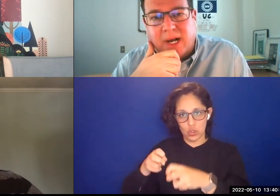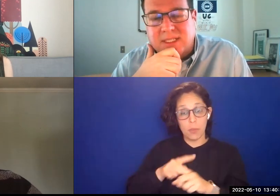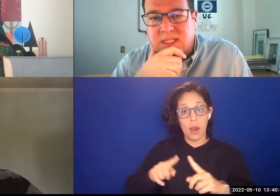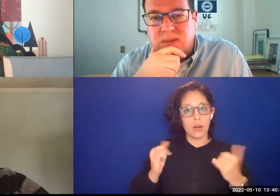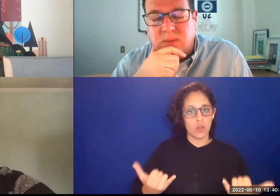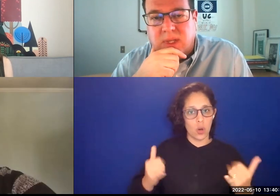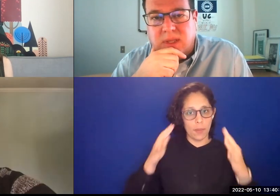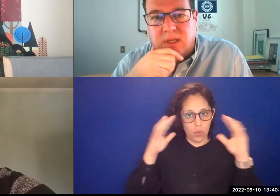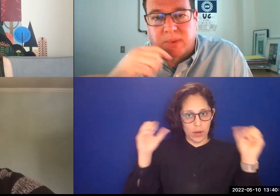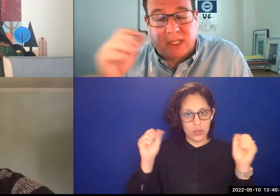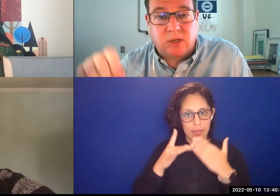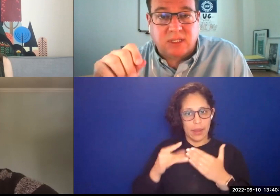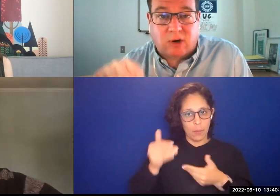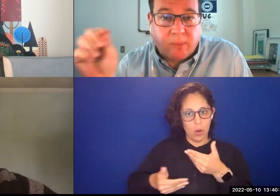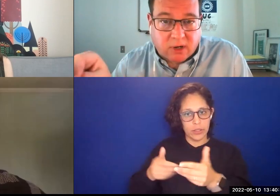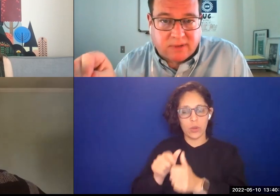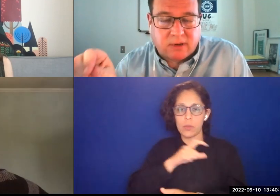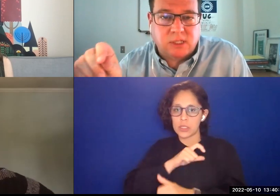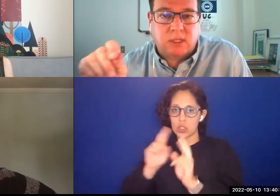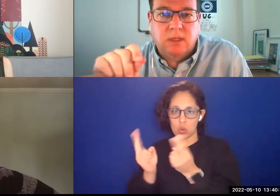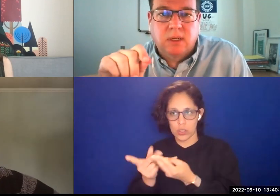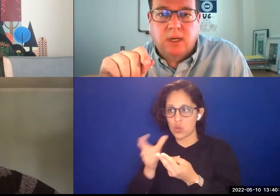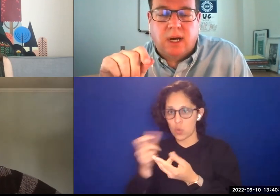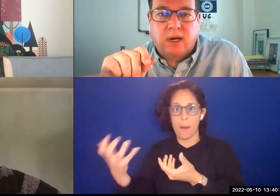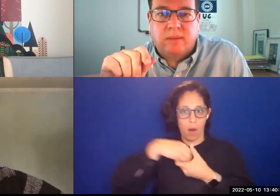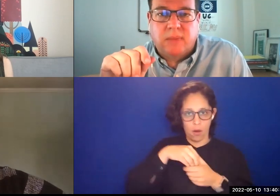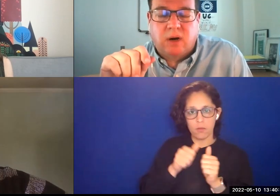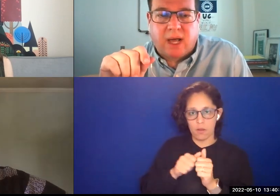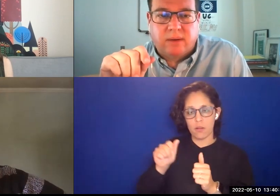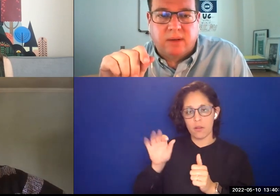led a process with the police unions that are part of the Federation